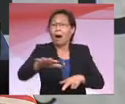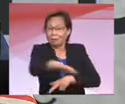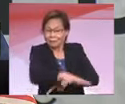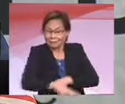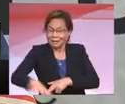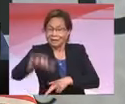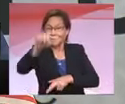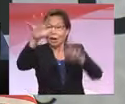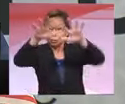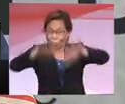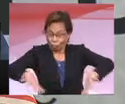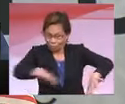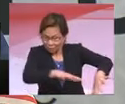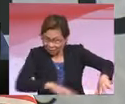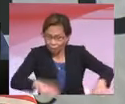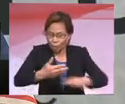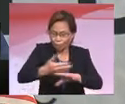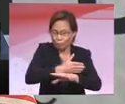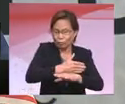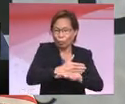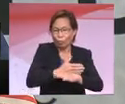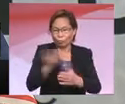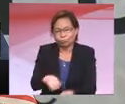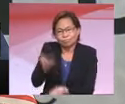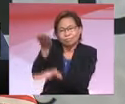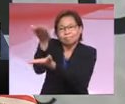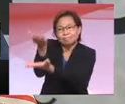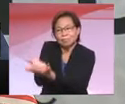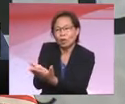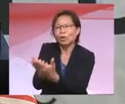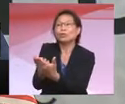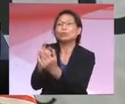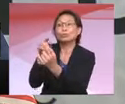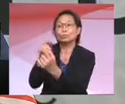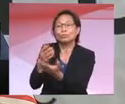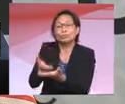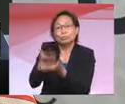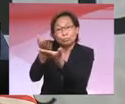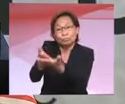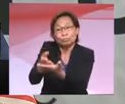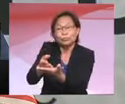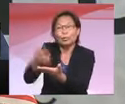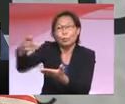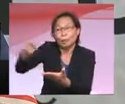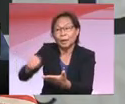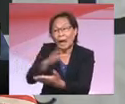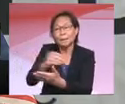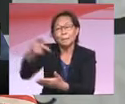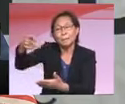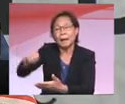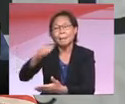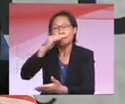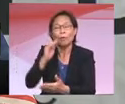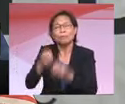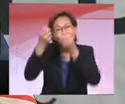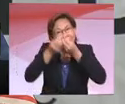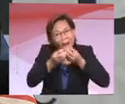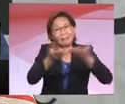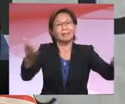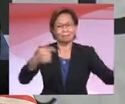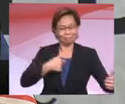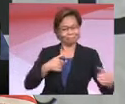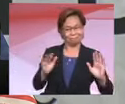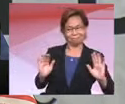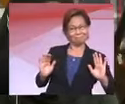before we put up a complete, comprehensive suggestion to the Prime Minister. And the Prime Minister will make the announcement, not me. Yeah,